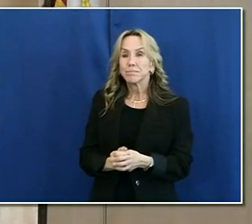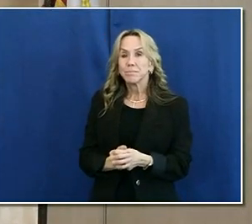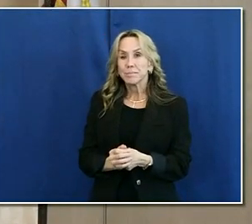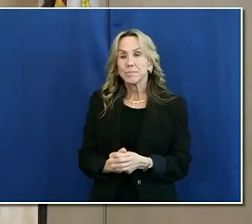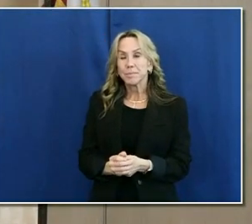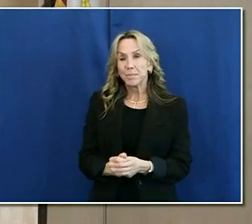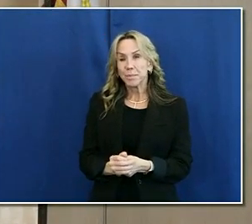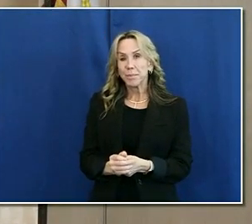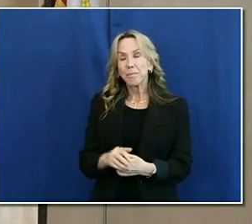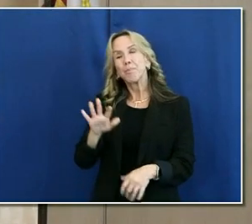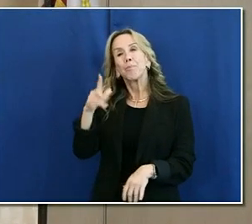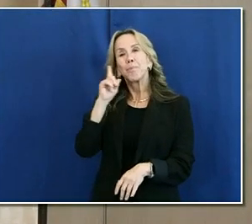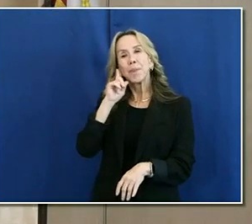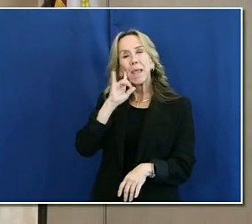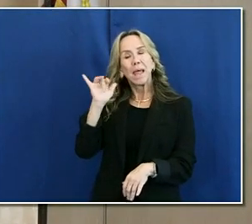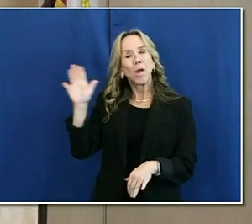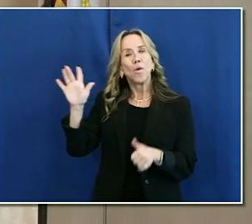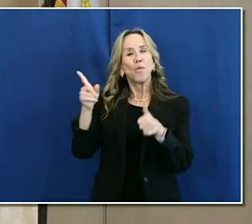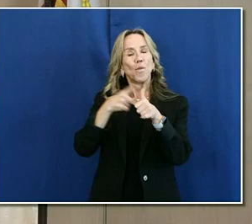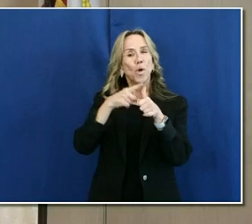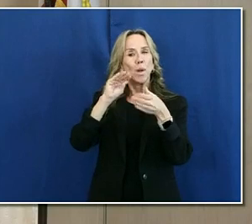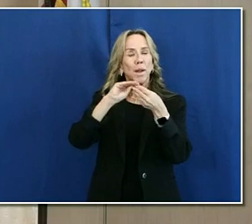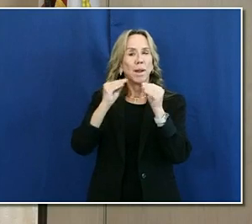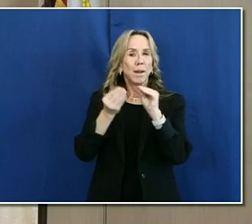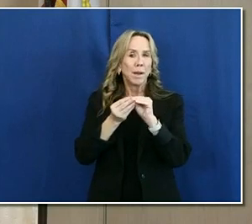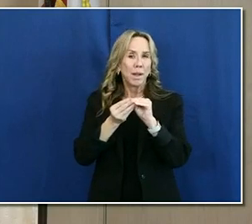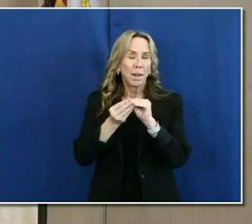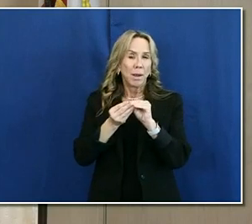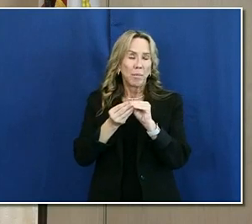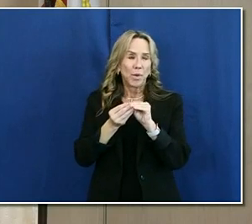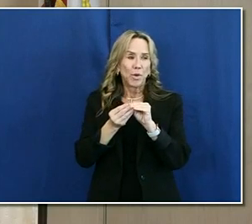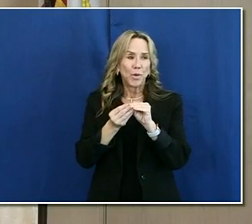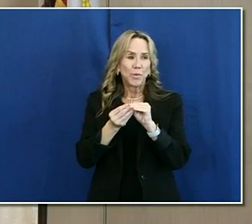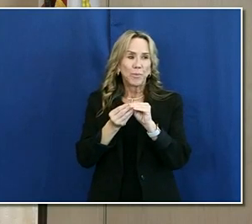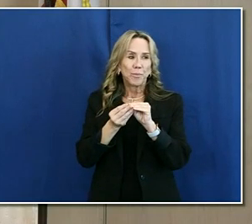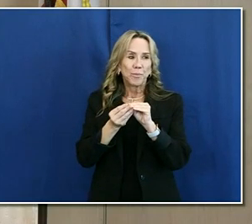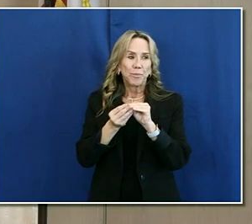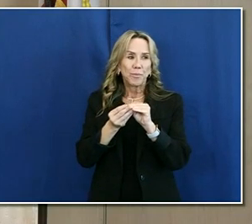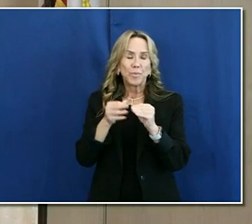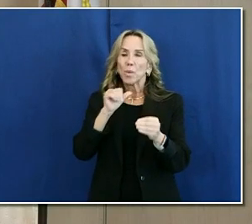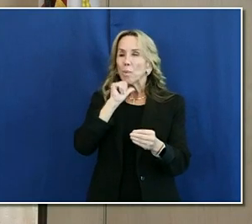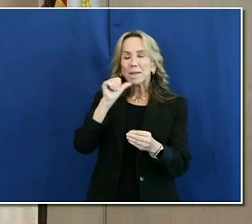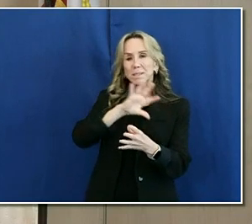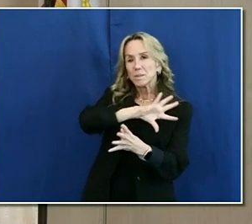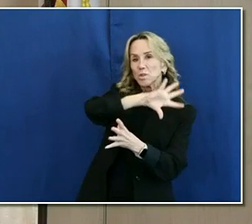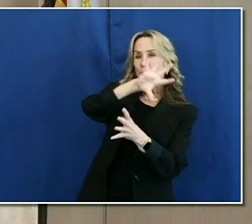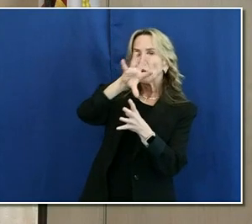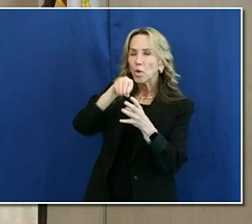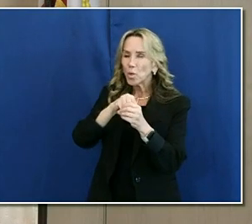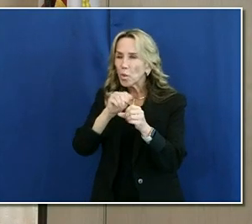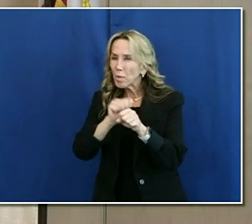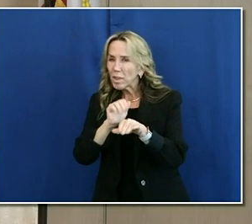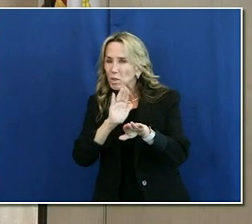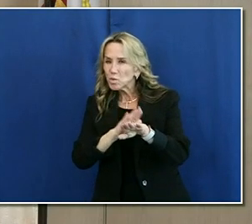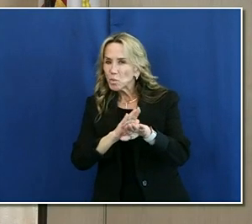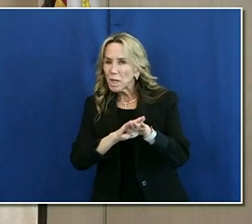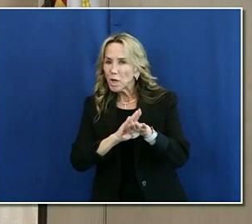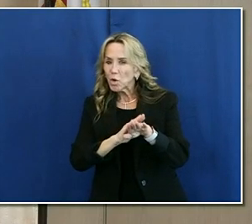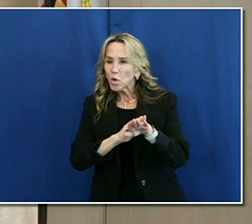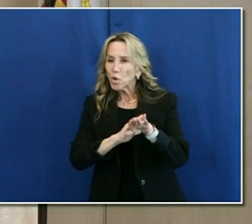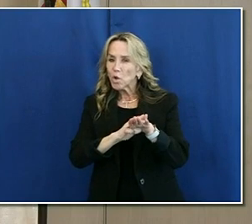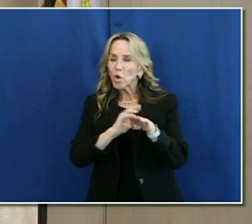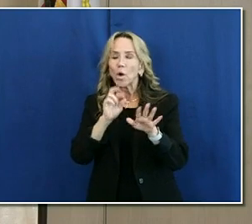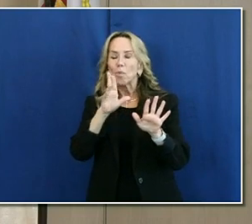like that first number was certainly not arbitrary, but it was kind of like your